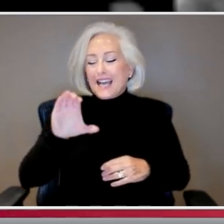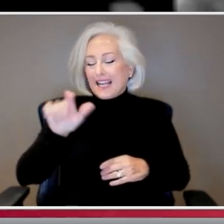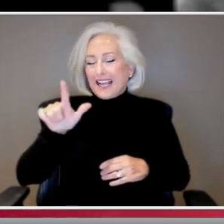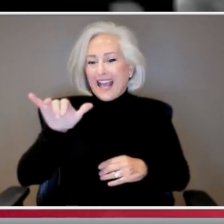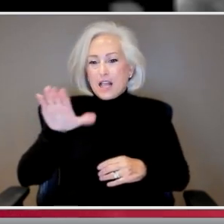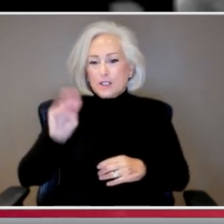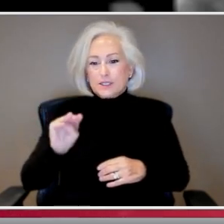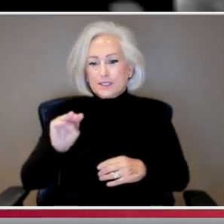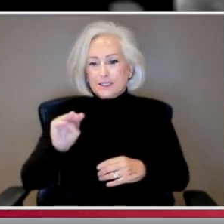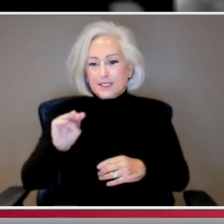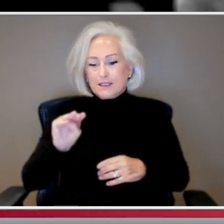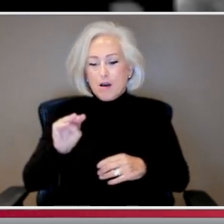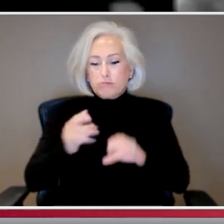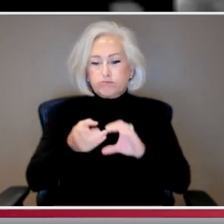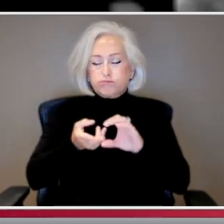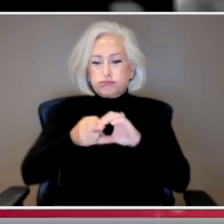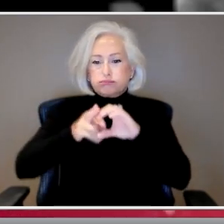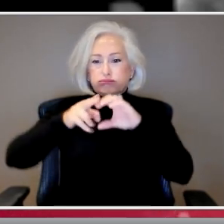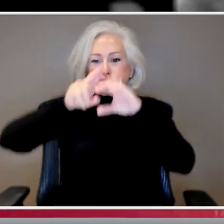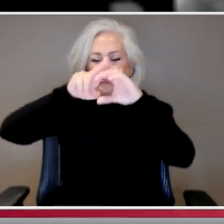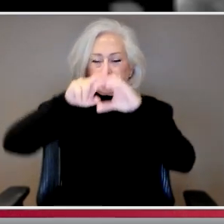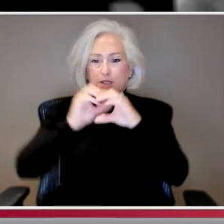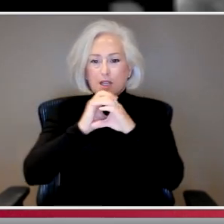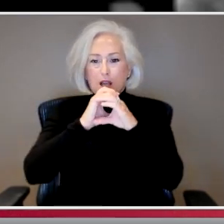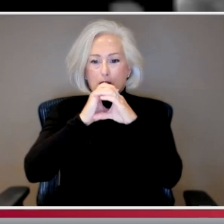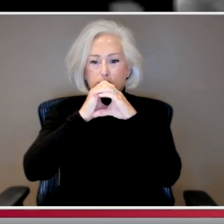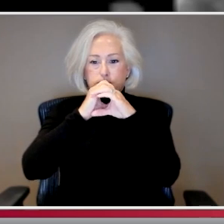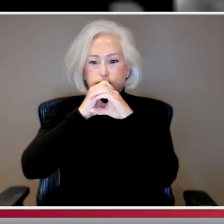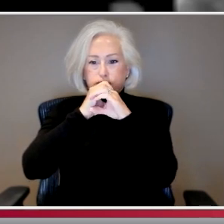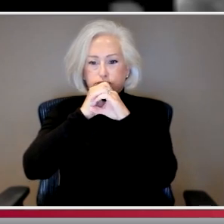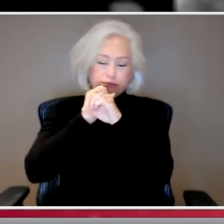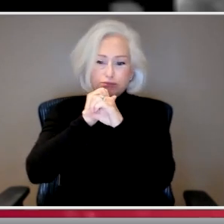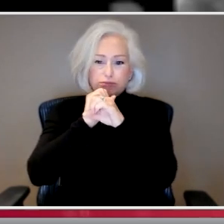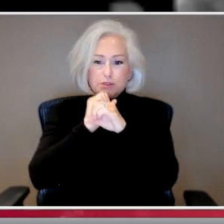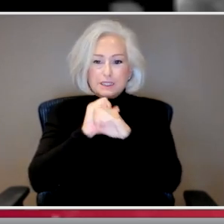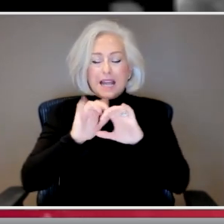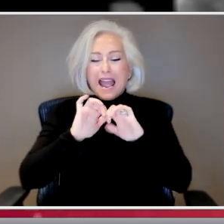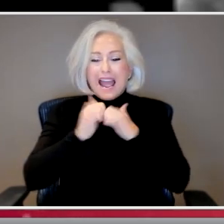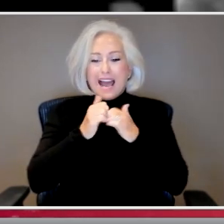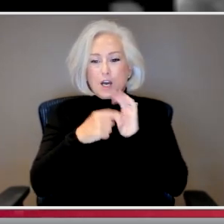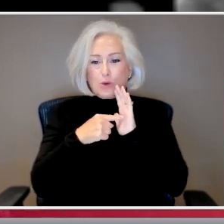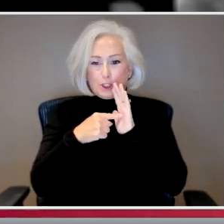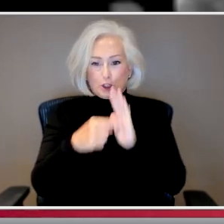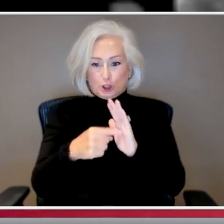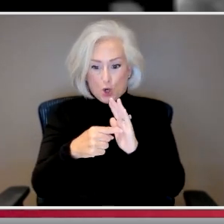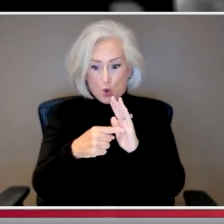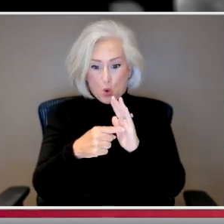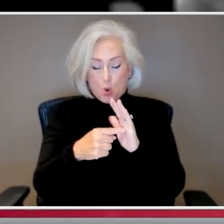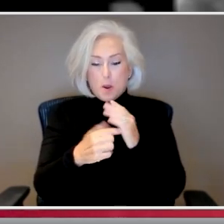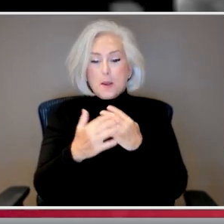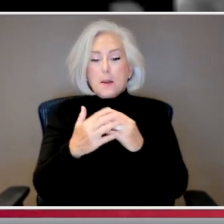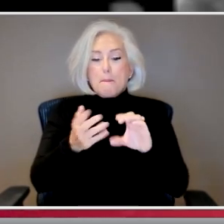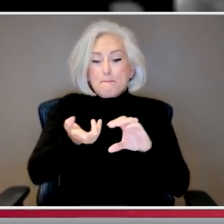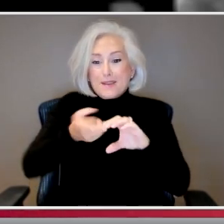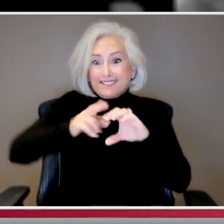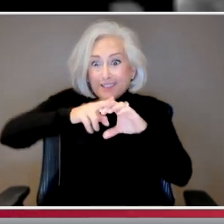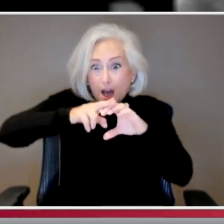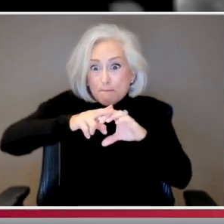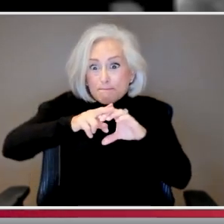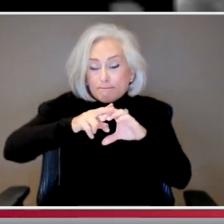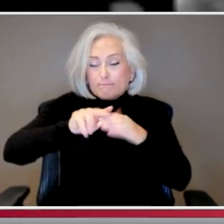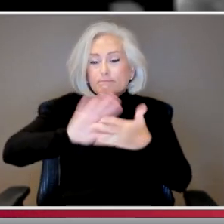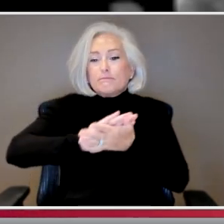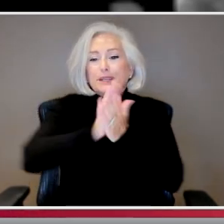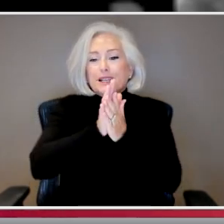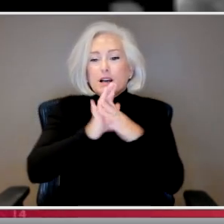the way our body responds to trauma or plaque buildup in the wall of the artery is to calcify. And so you can see this very dense